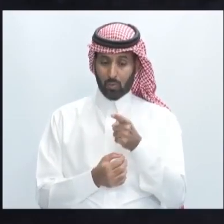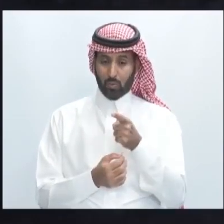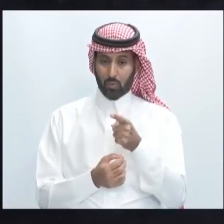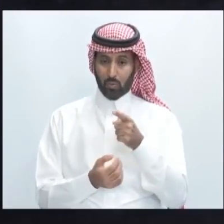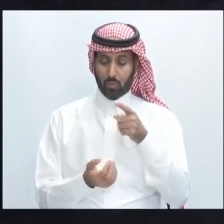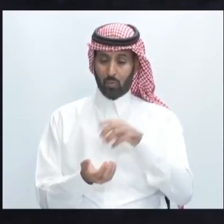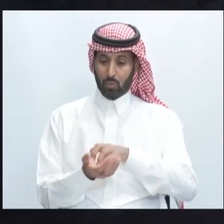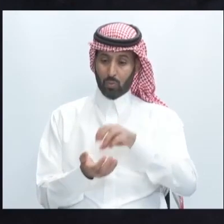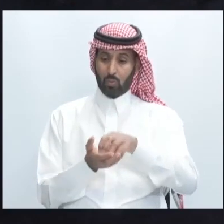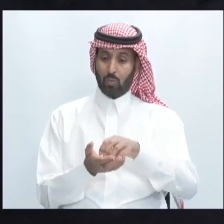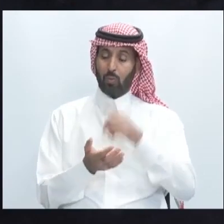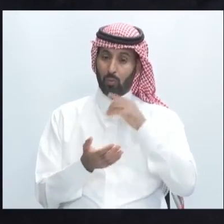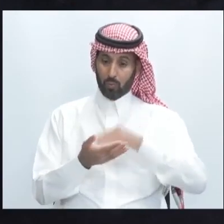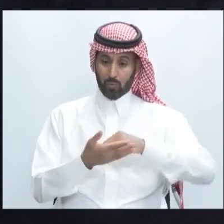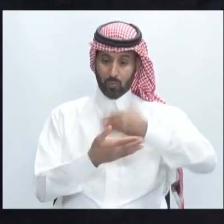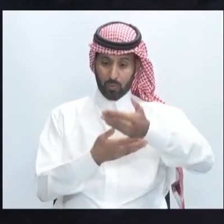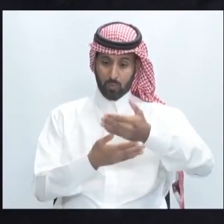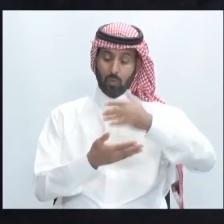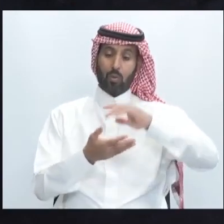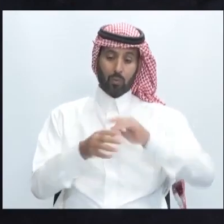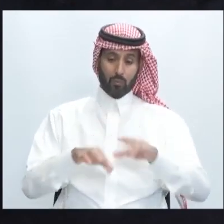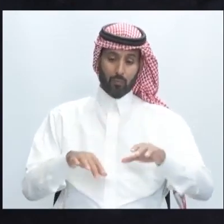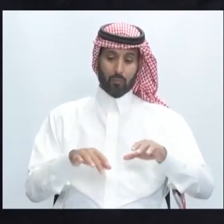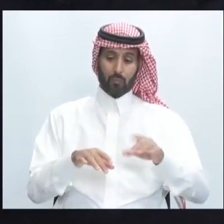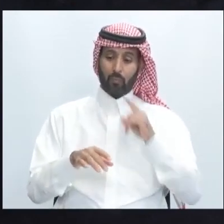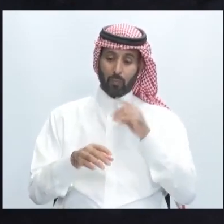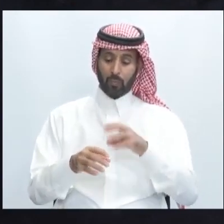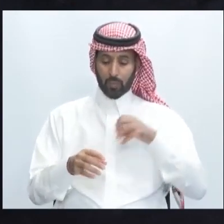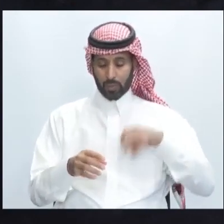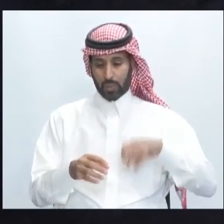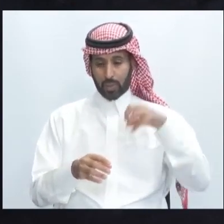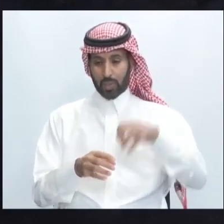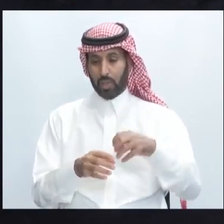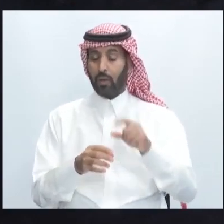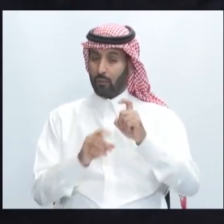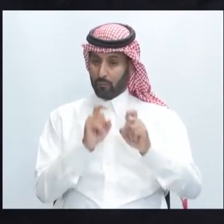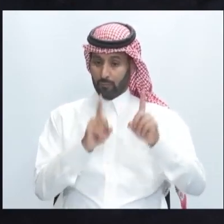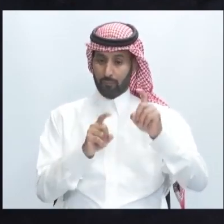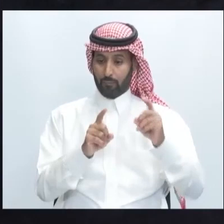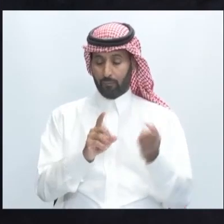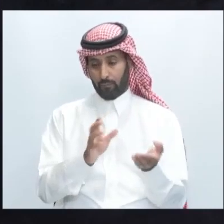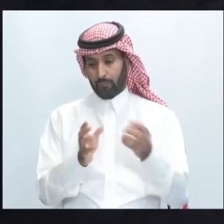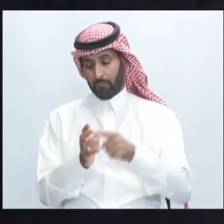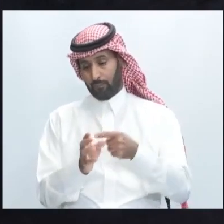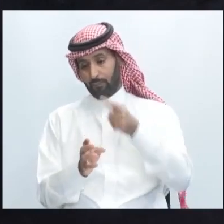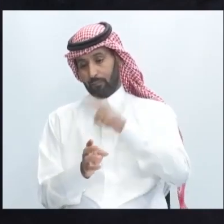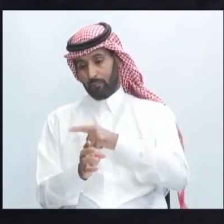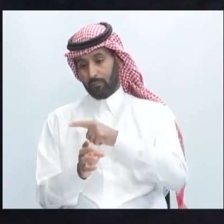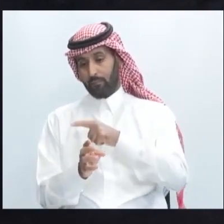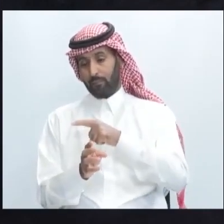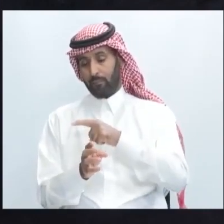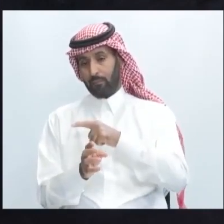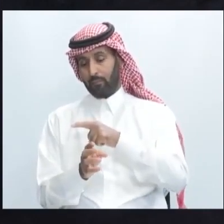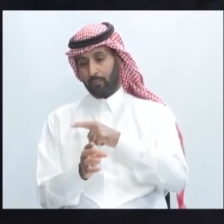move files from the computer to the internet, this is uploading. This is uploading. The other